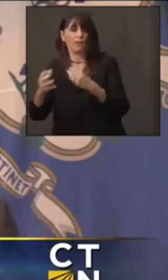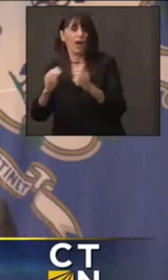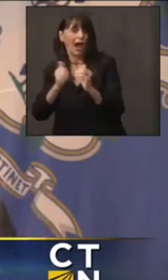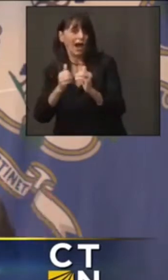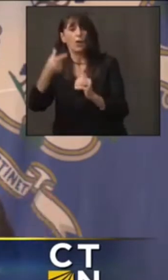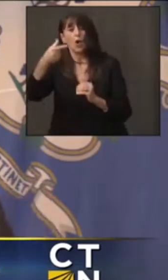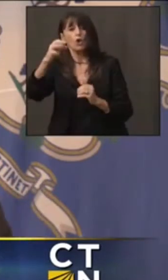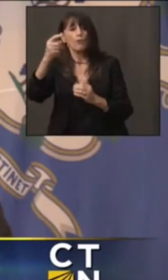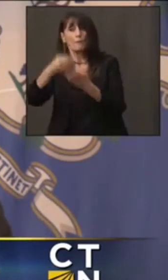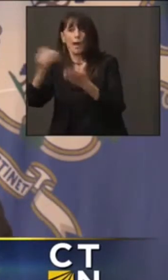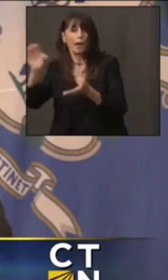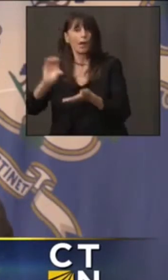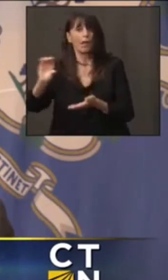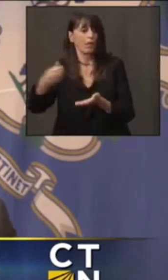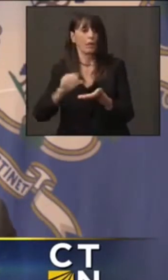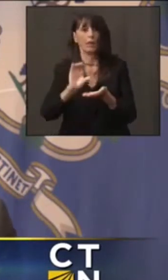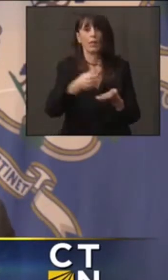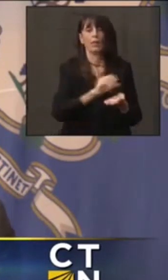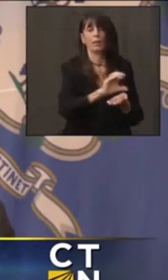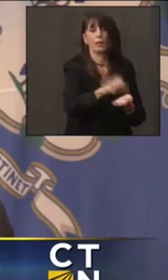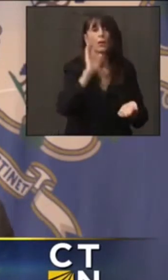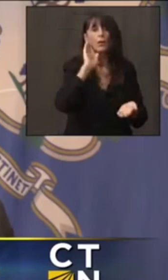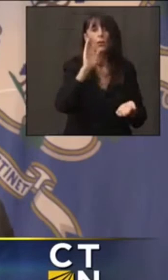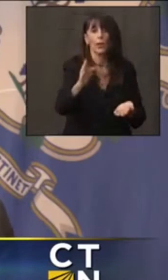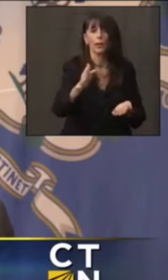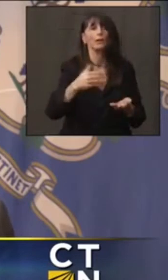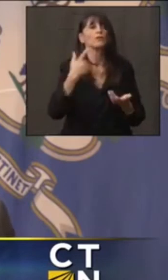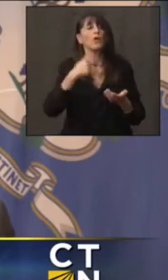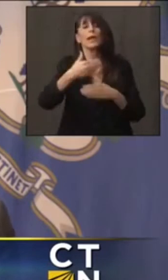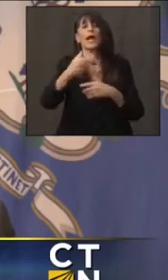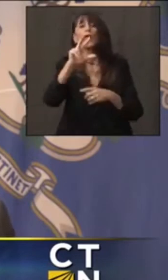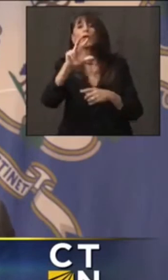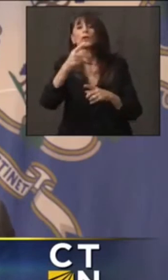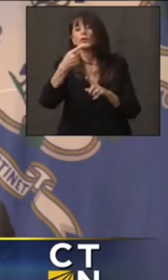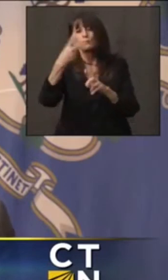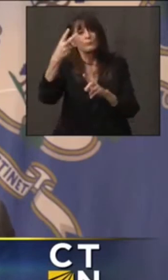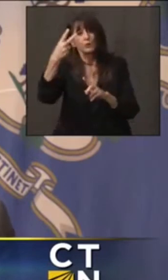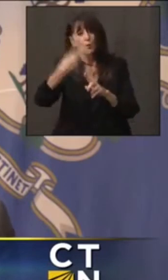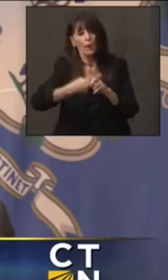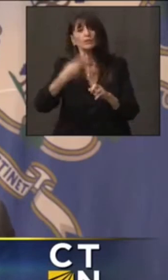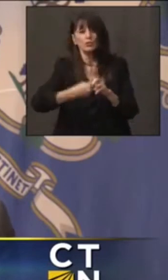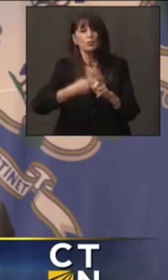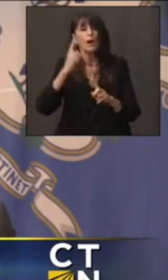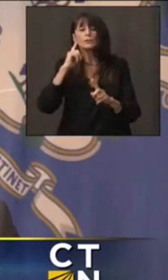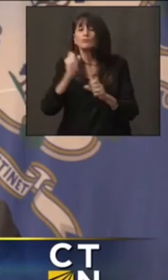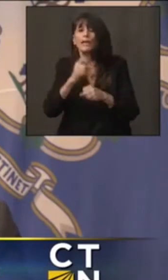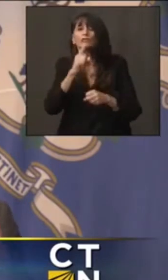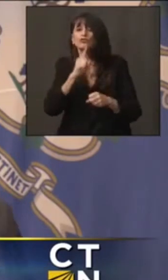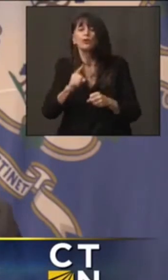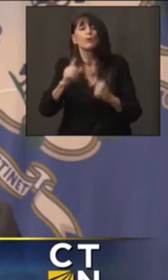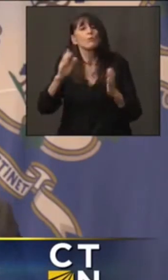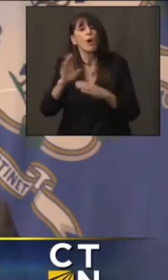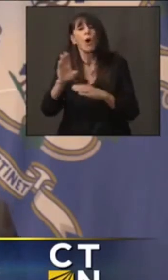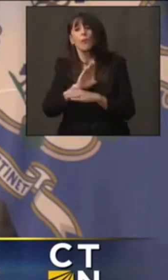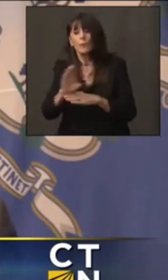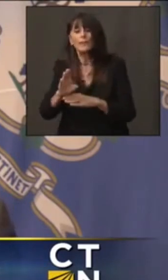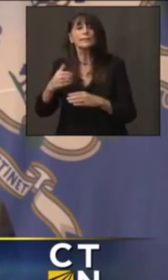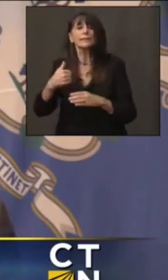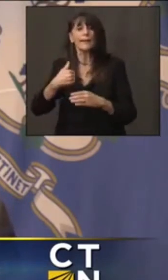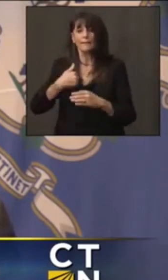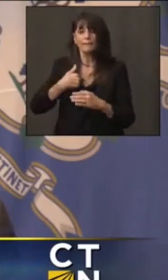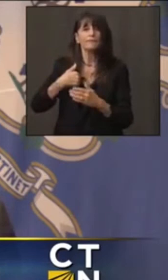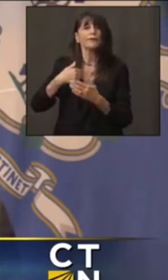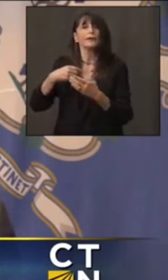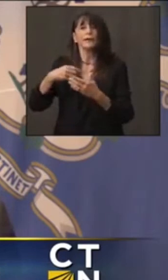out the door over the course of the next 60 days and make that available to all of our small businesses we can within those